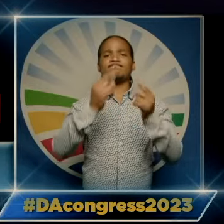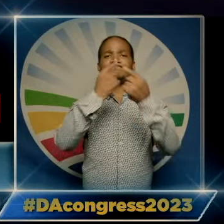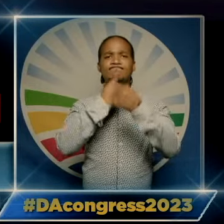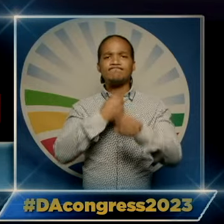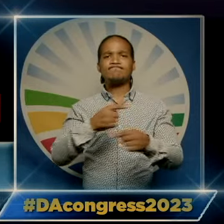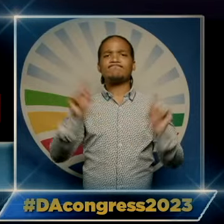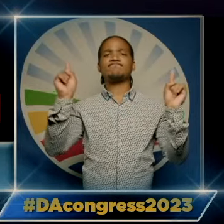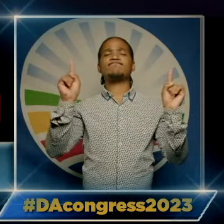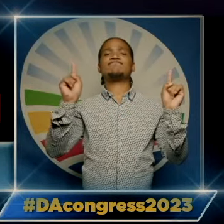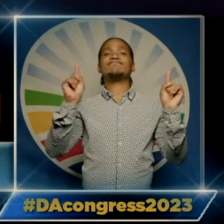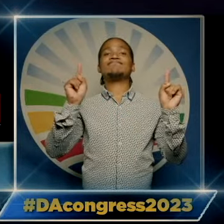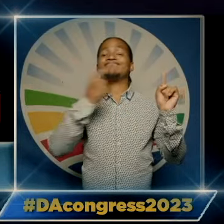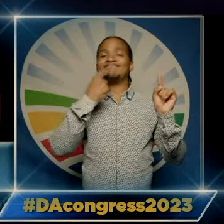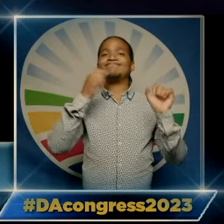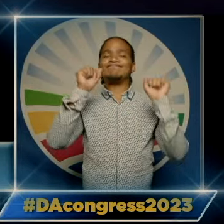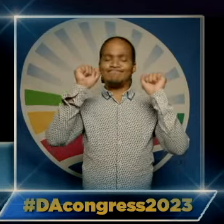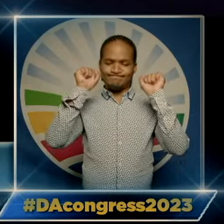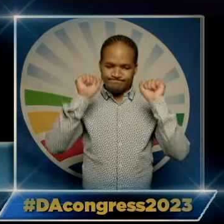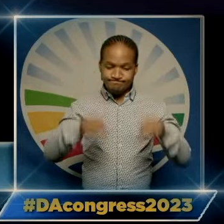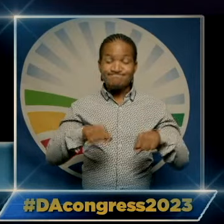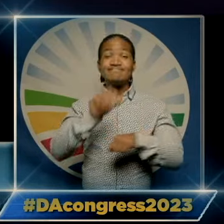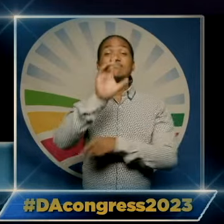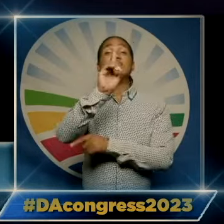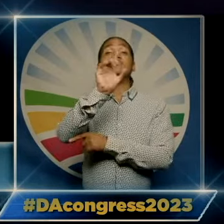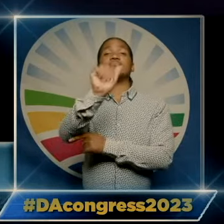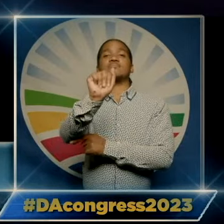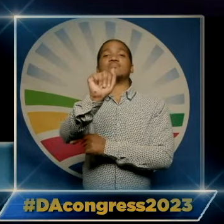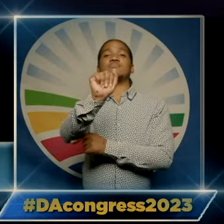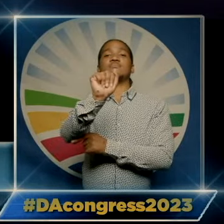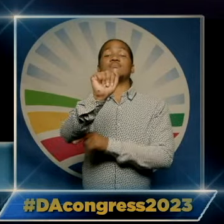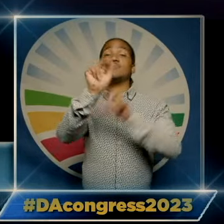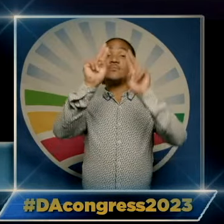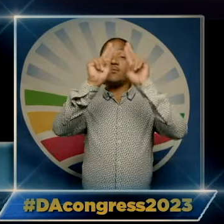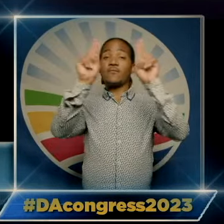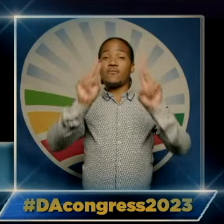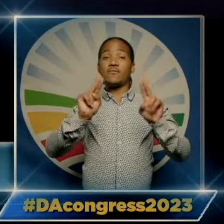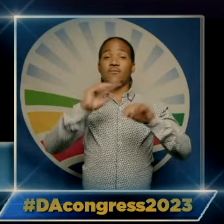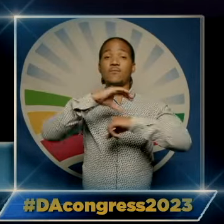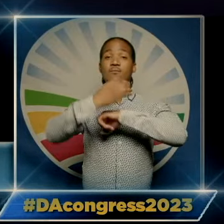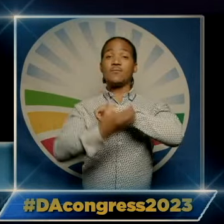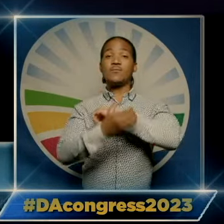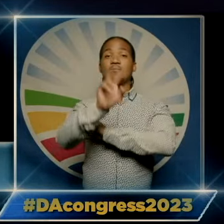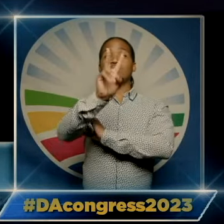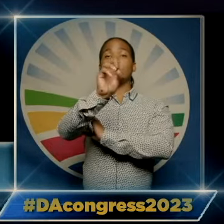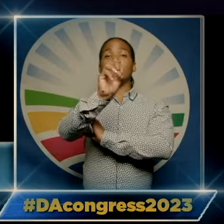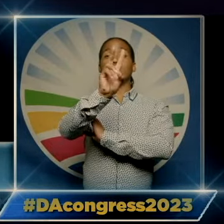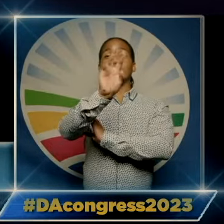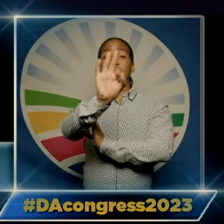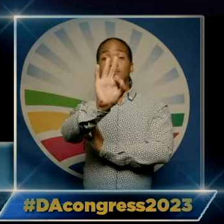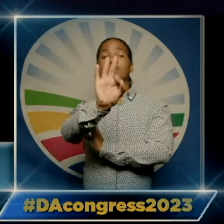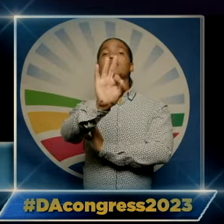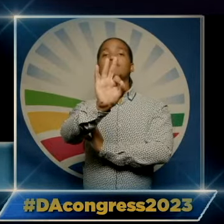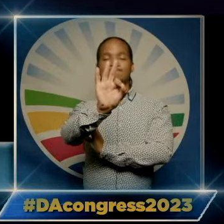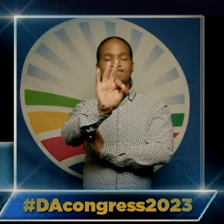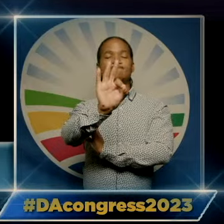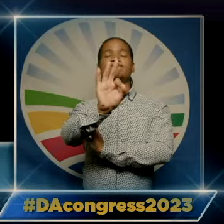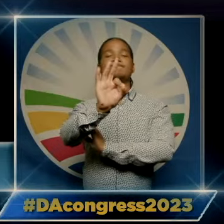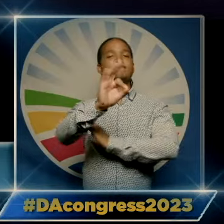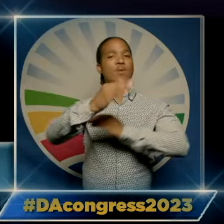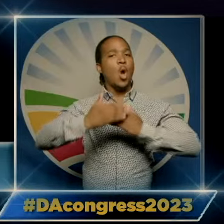and confirm the Democratic Alliance Federal Congress 2023 officially